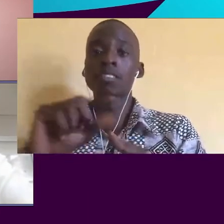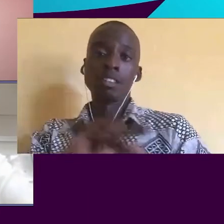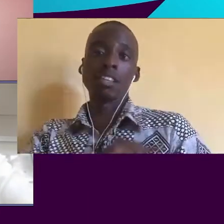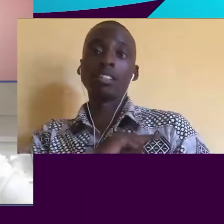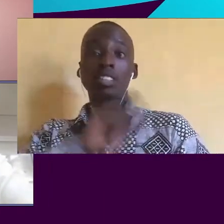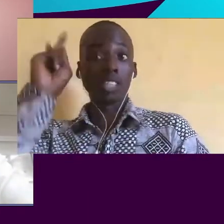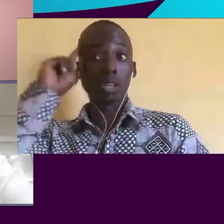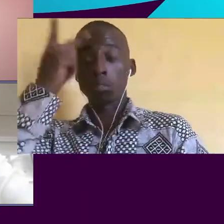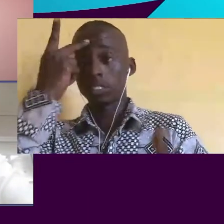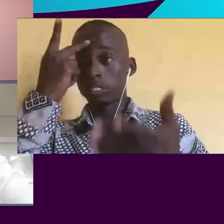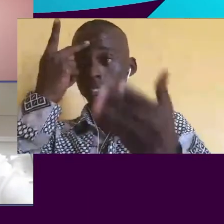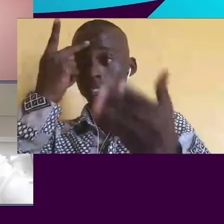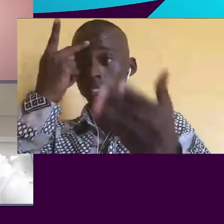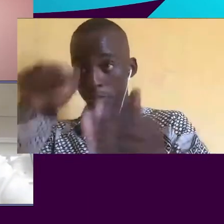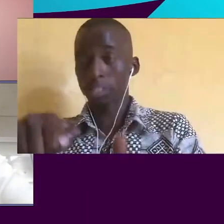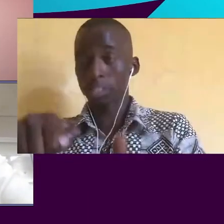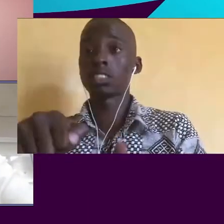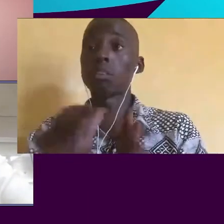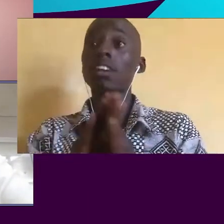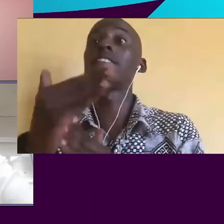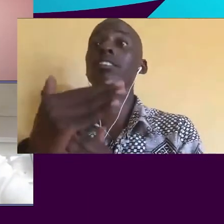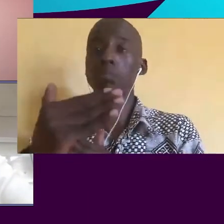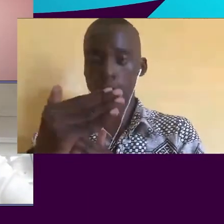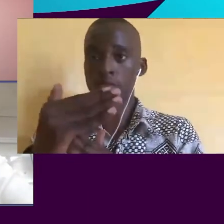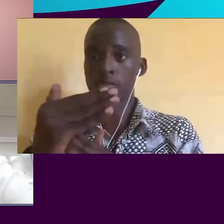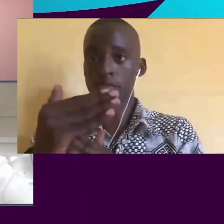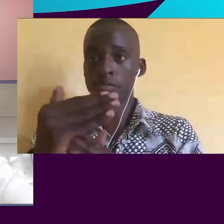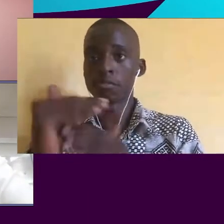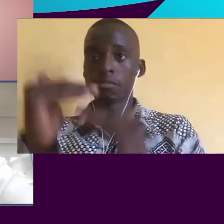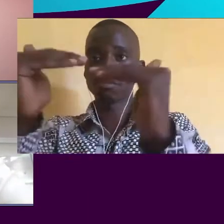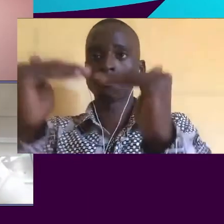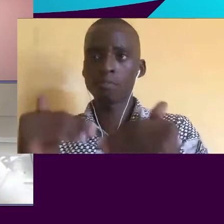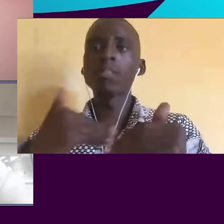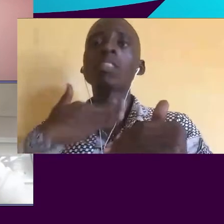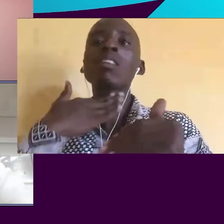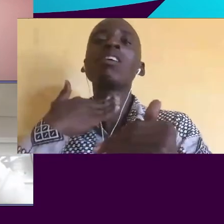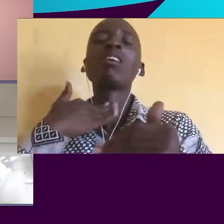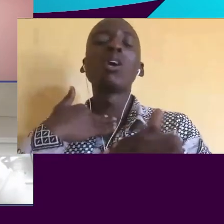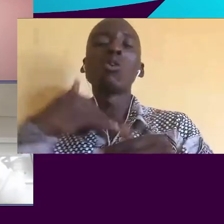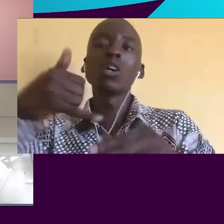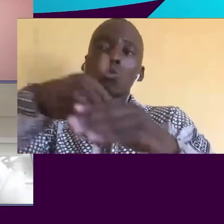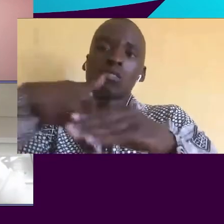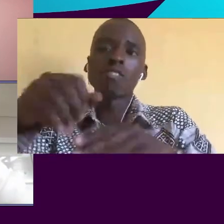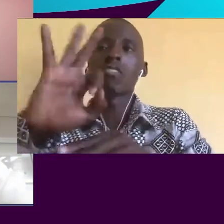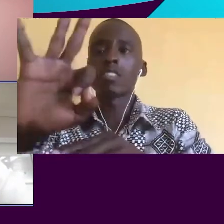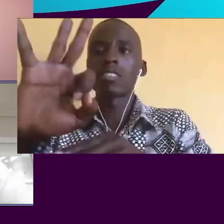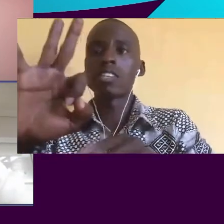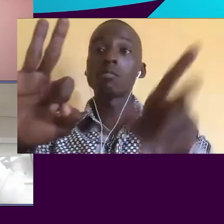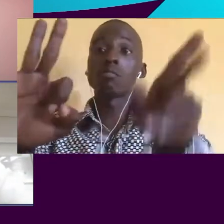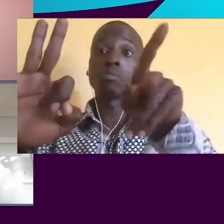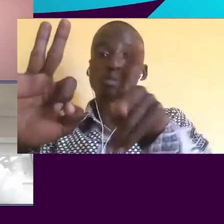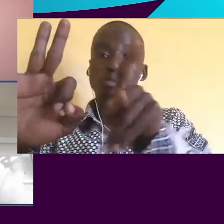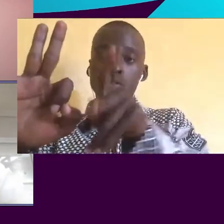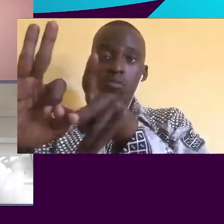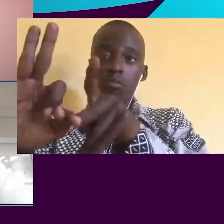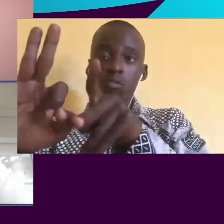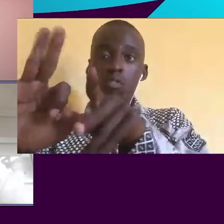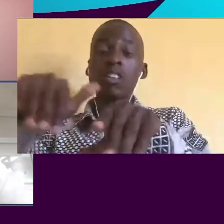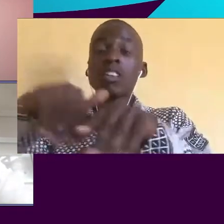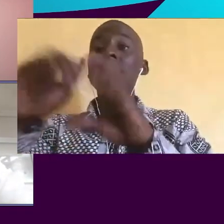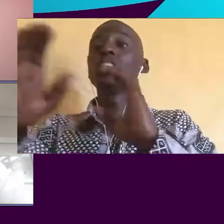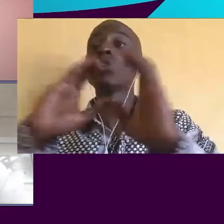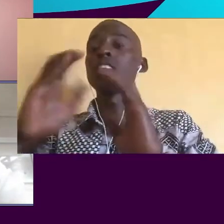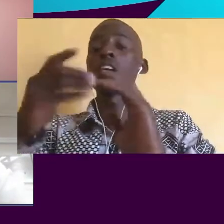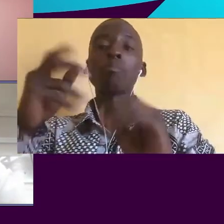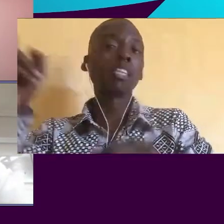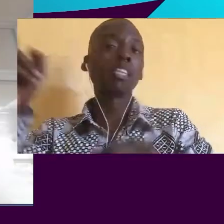be accessible. I want to involve three more people in the conversation. They've been listening for